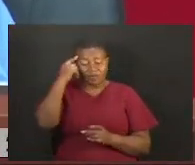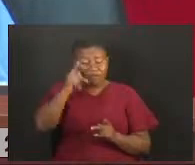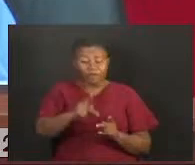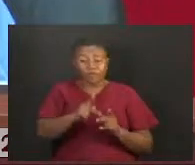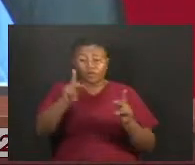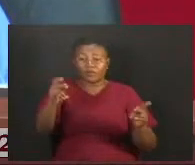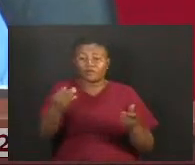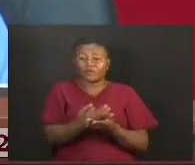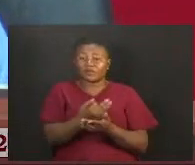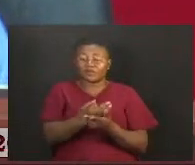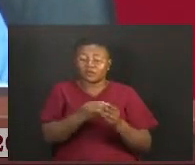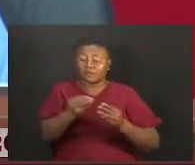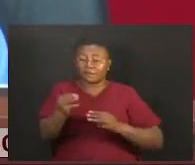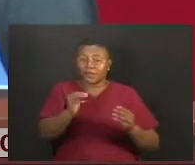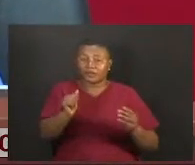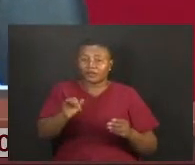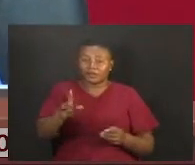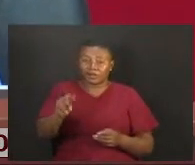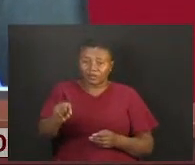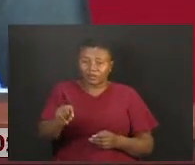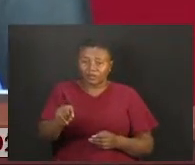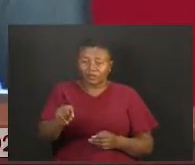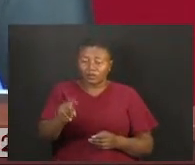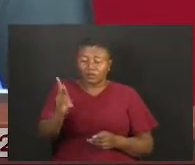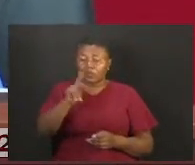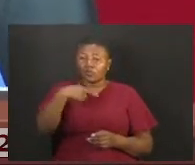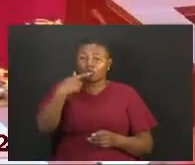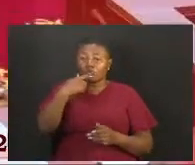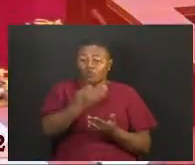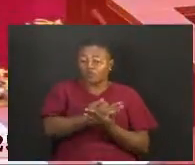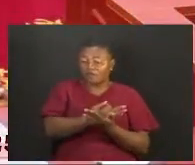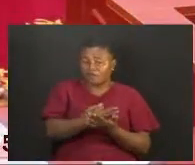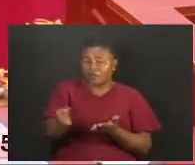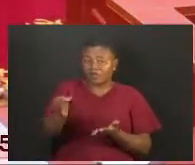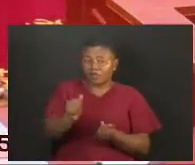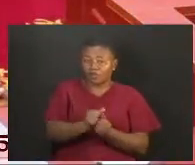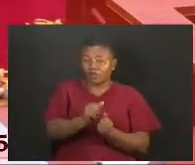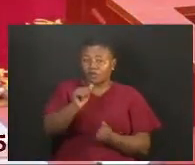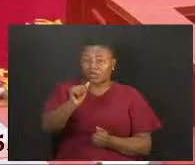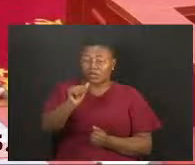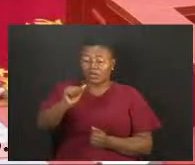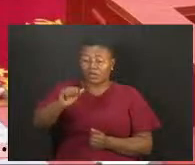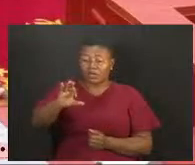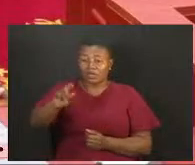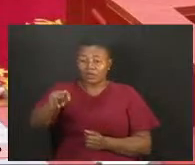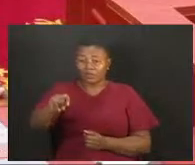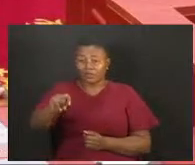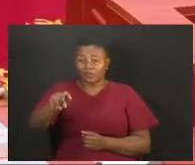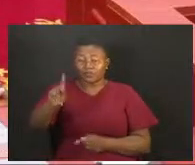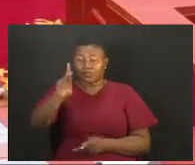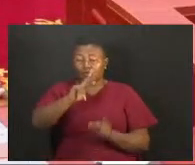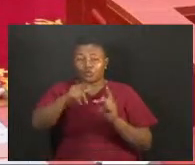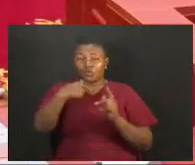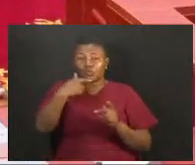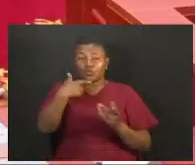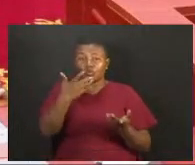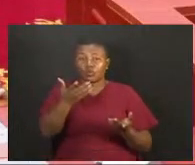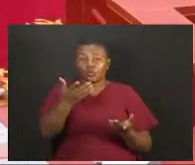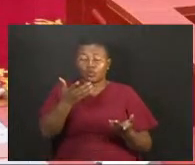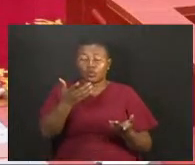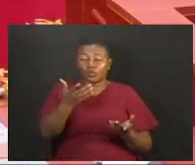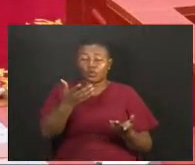Management Act for breaches of the PFM Act, specifically those that relate to arrest accumulation and commitment